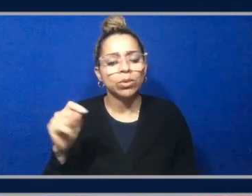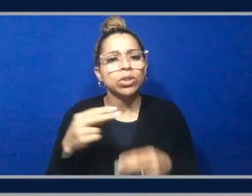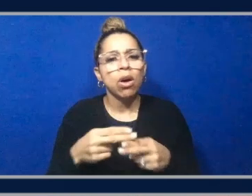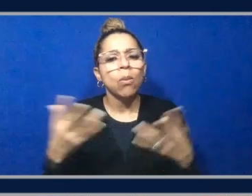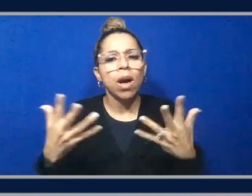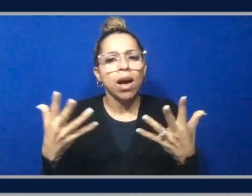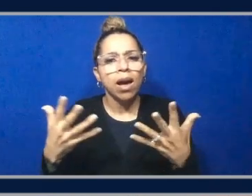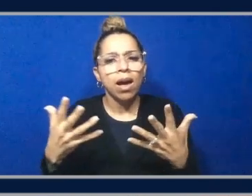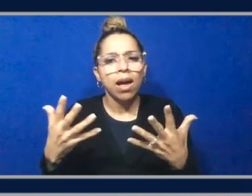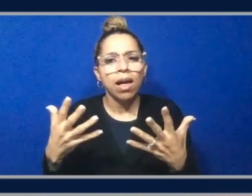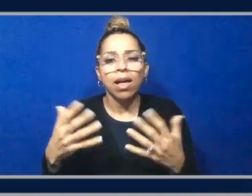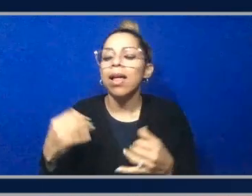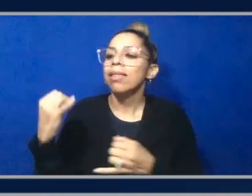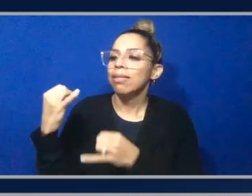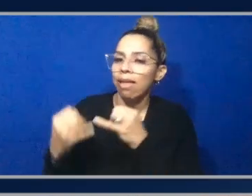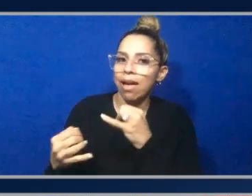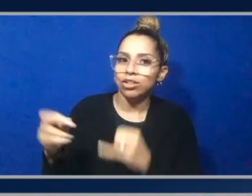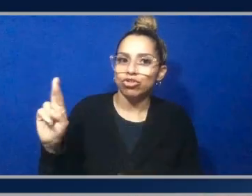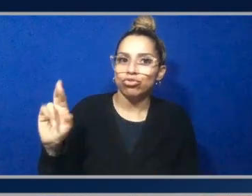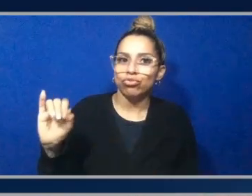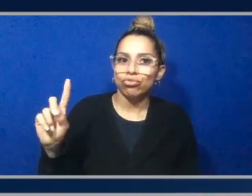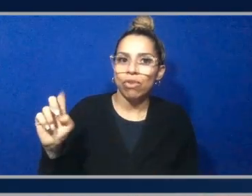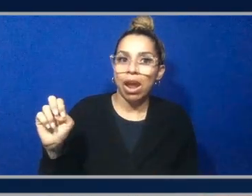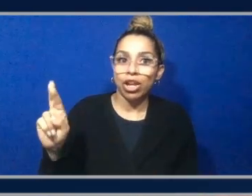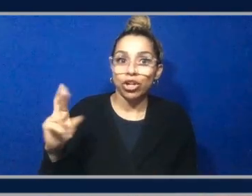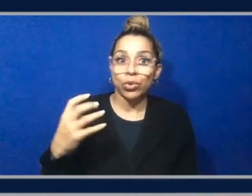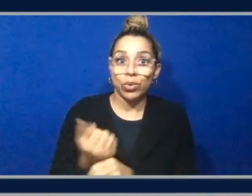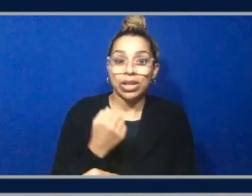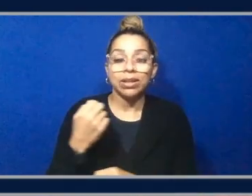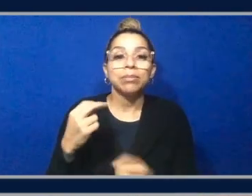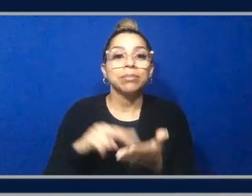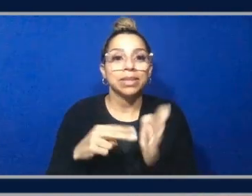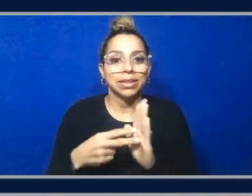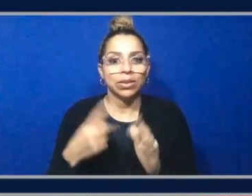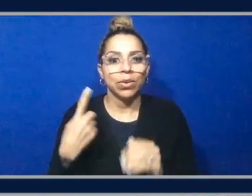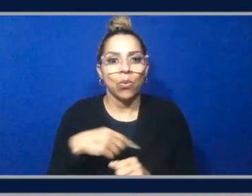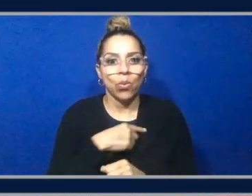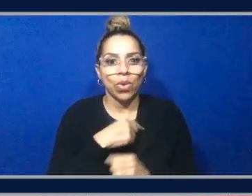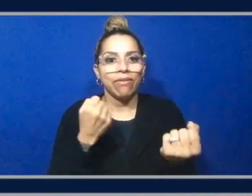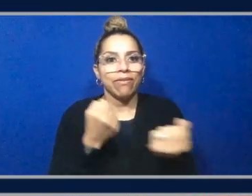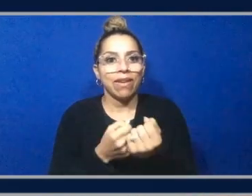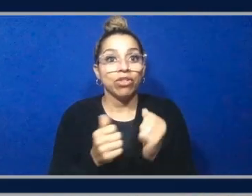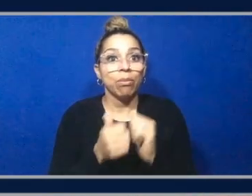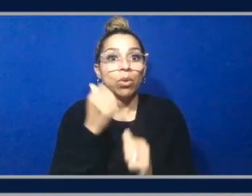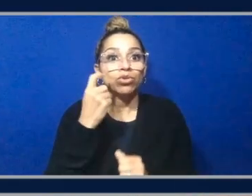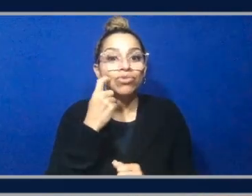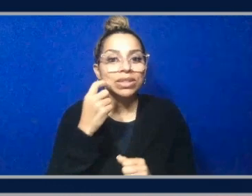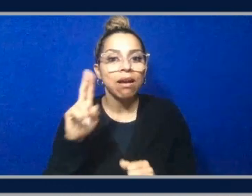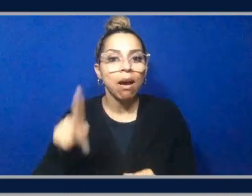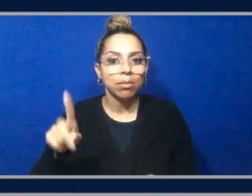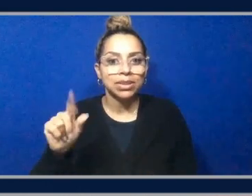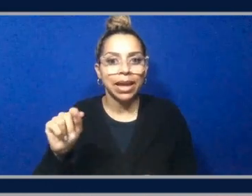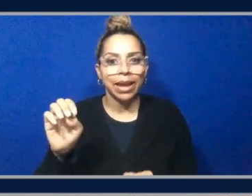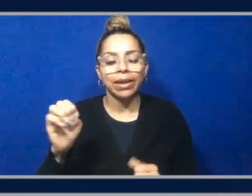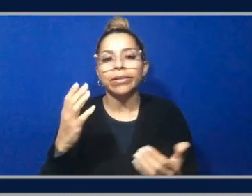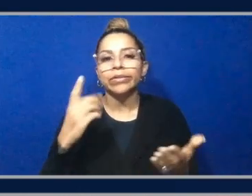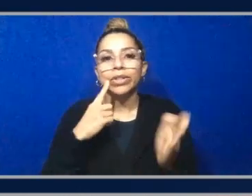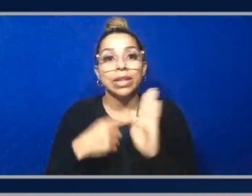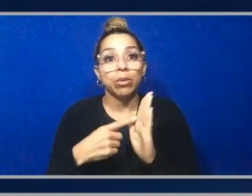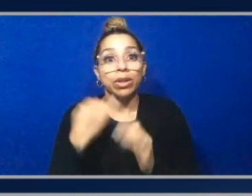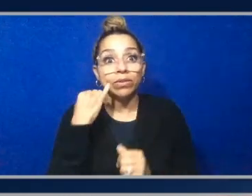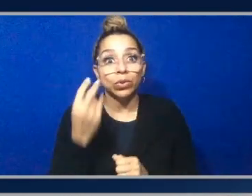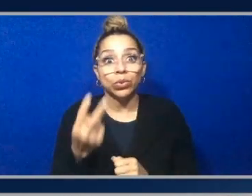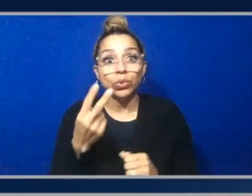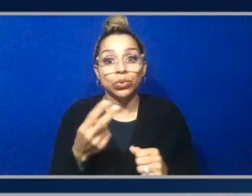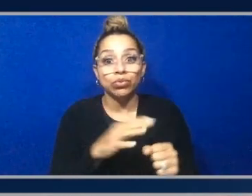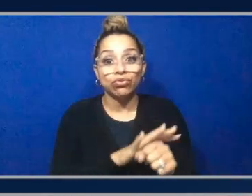Last try to win means we favor the most recent updates. Okay. Let's say if Okay. like two regions update the same value at the same time, we'll